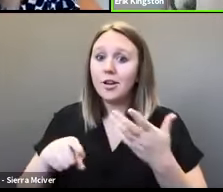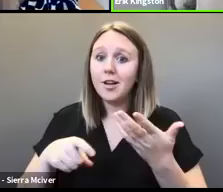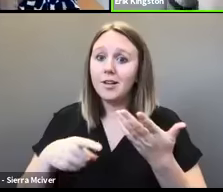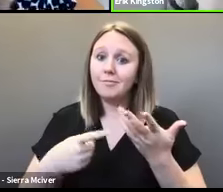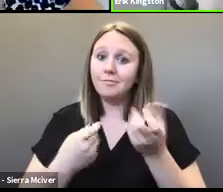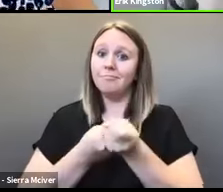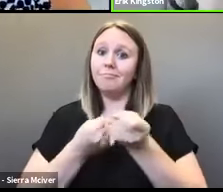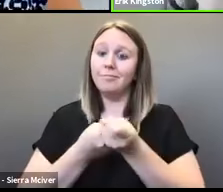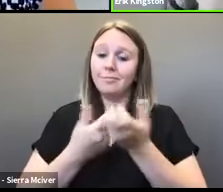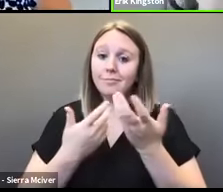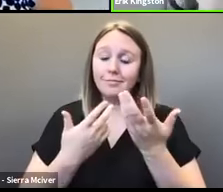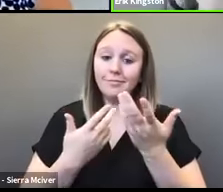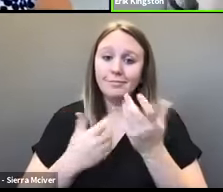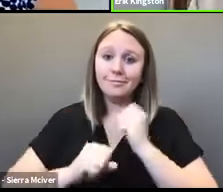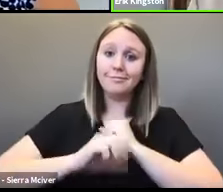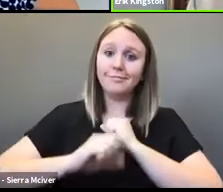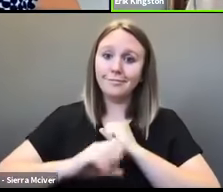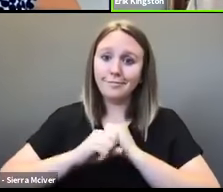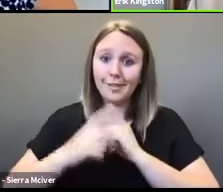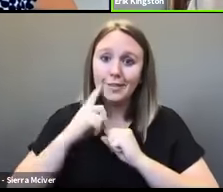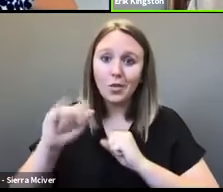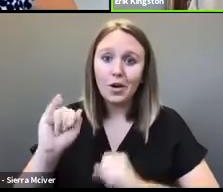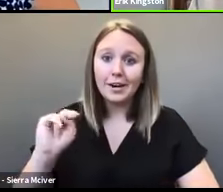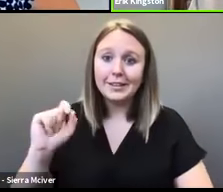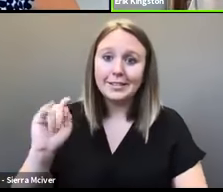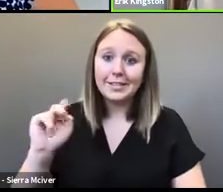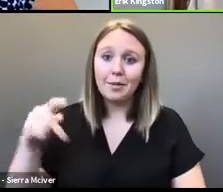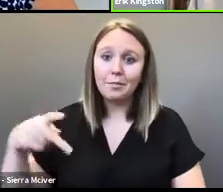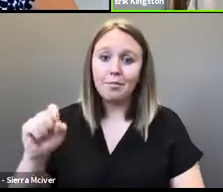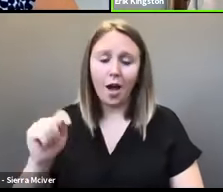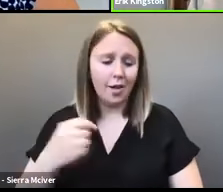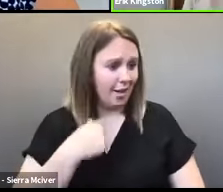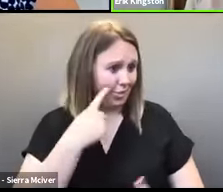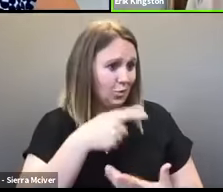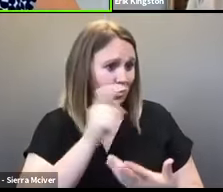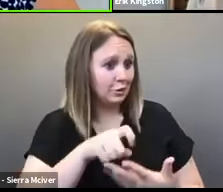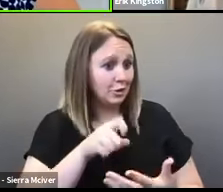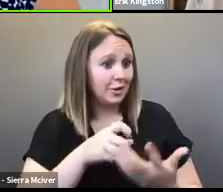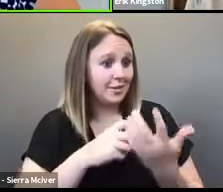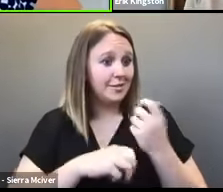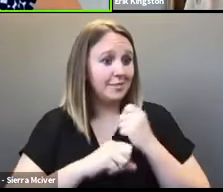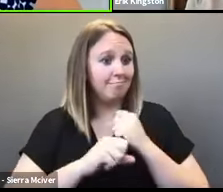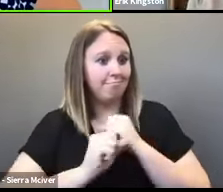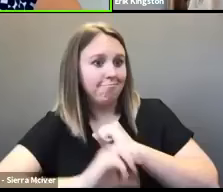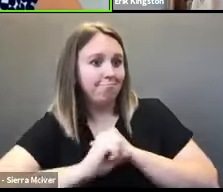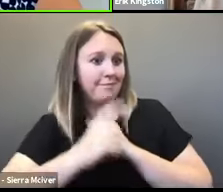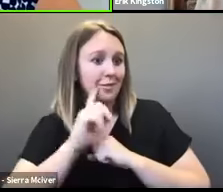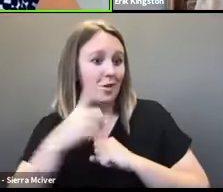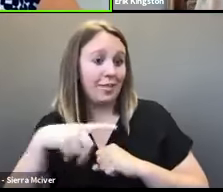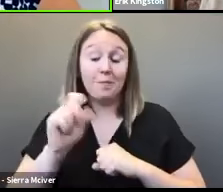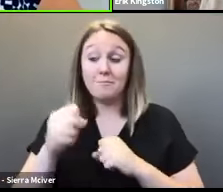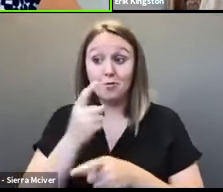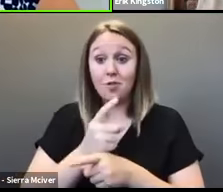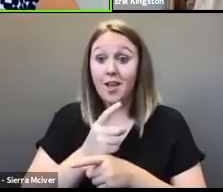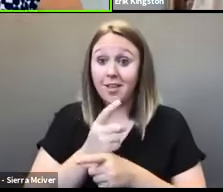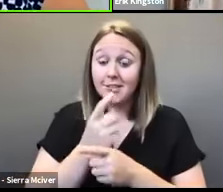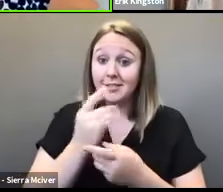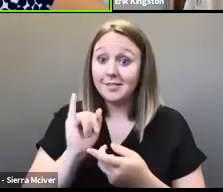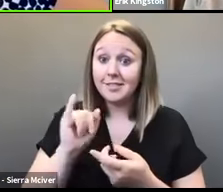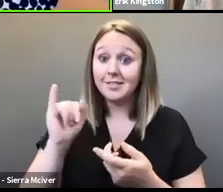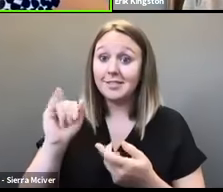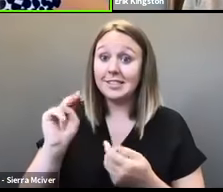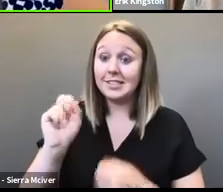you should totally hit them up for sponsorship for this. I think that's a natural. Right? It saves my bacon. It is, uh,